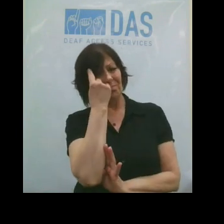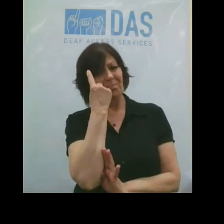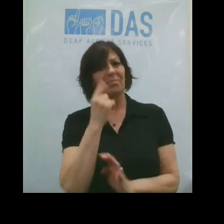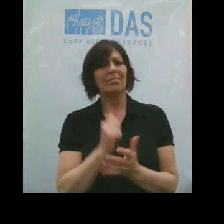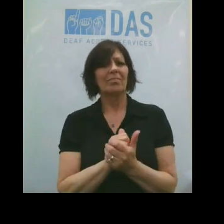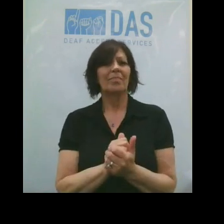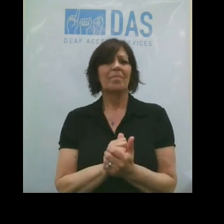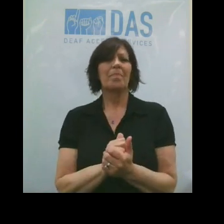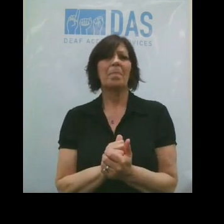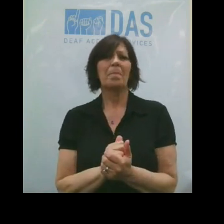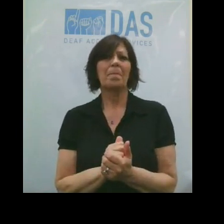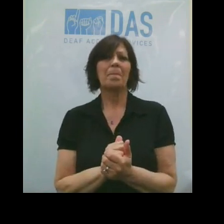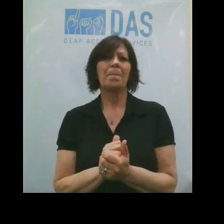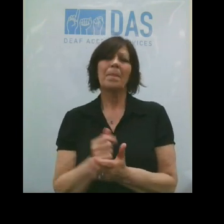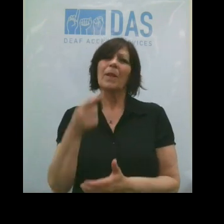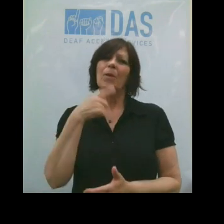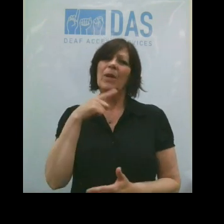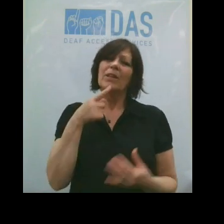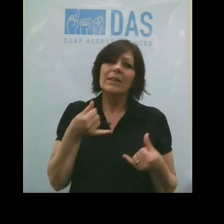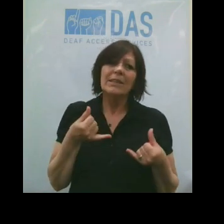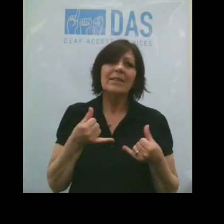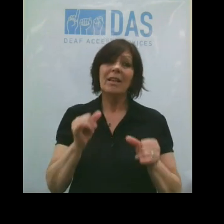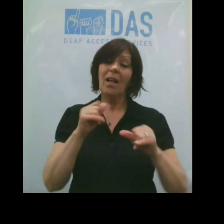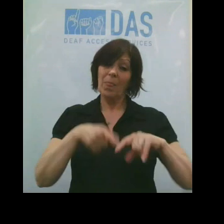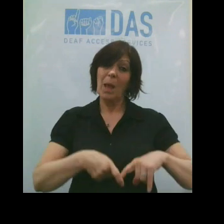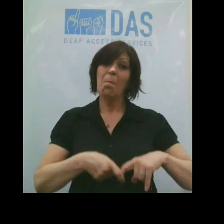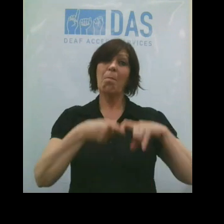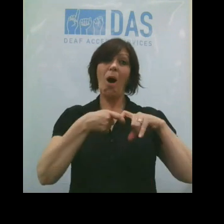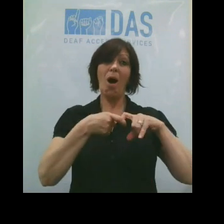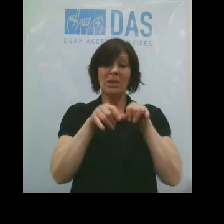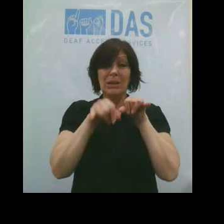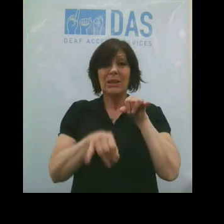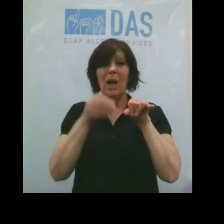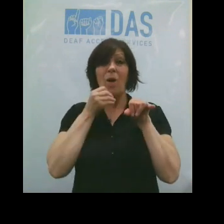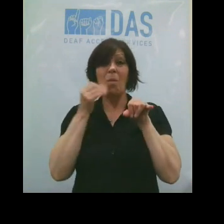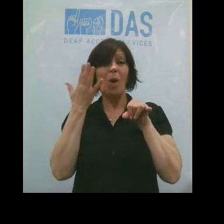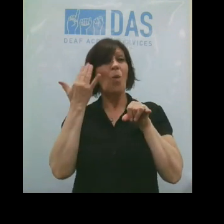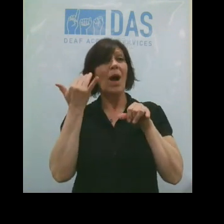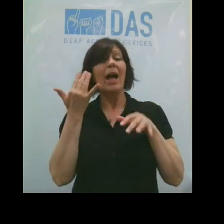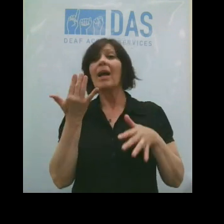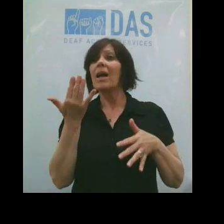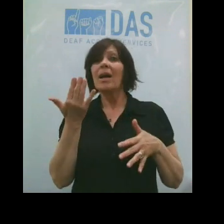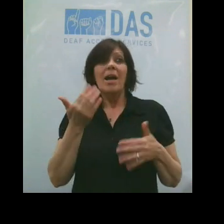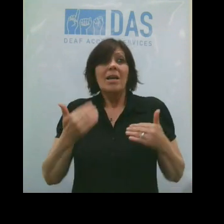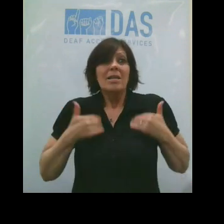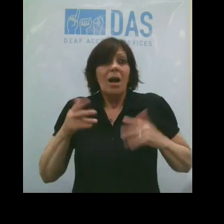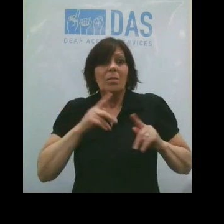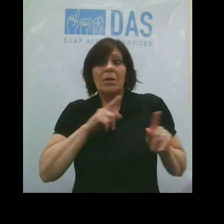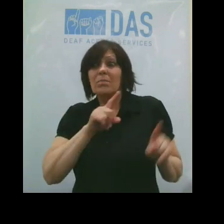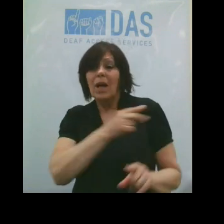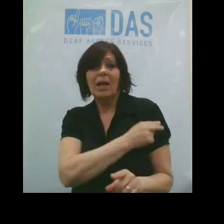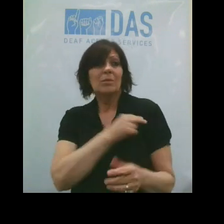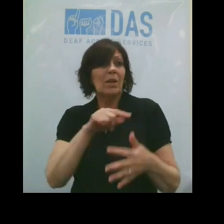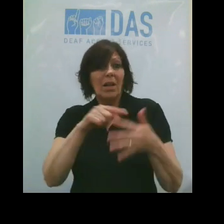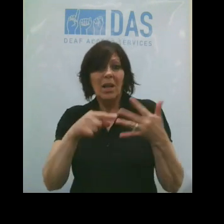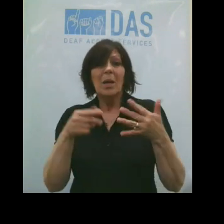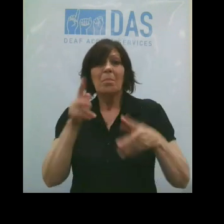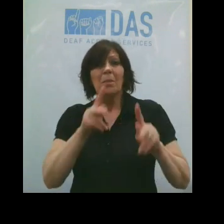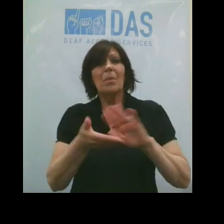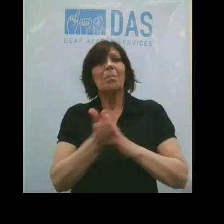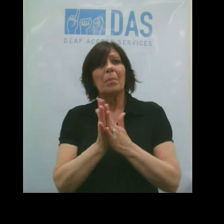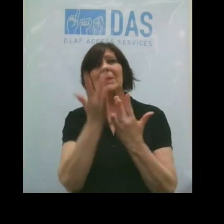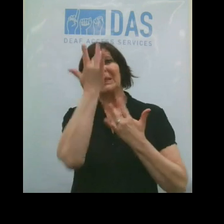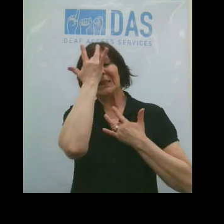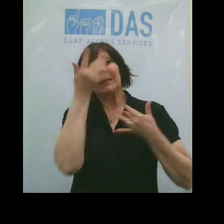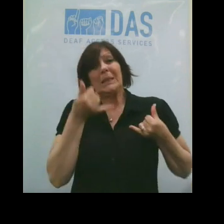we are in some ways still in the pause order here is because we have younger people being hospitalized. And unfortunately,